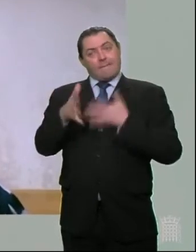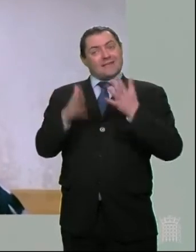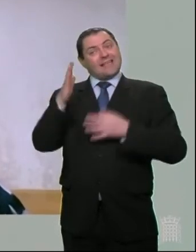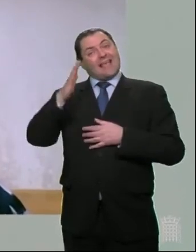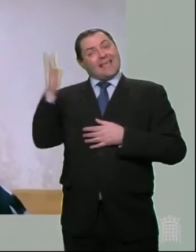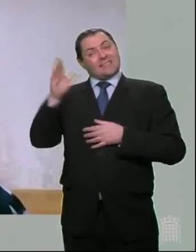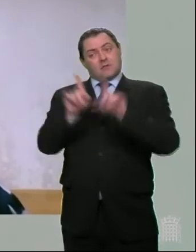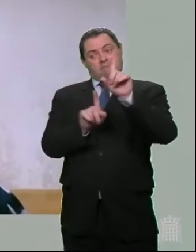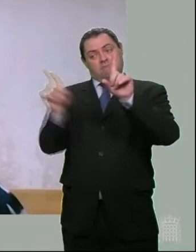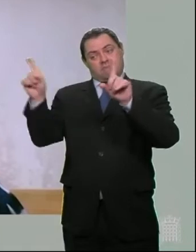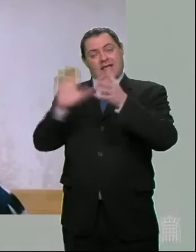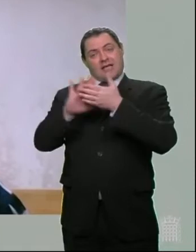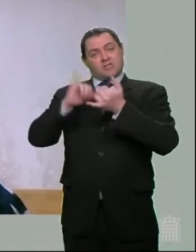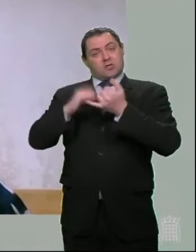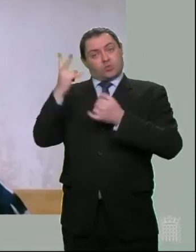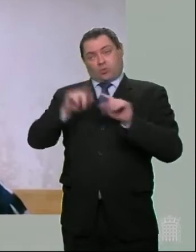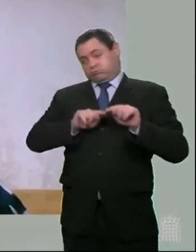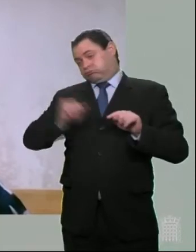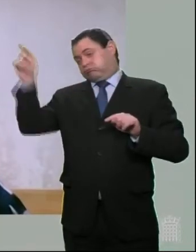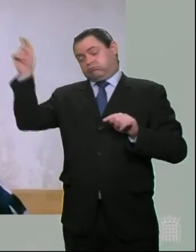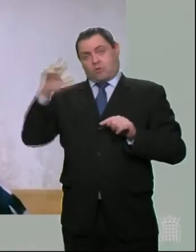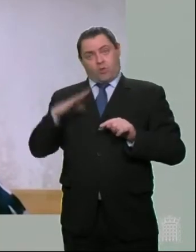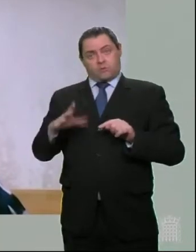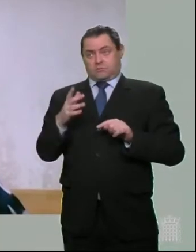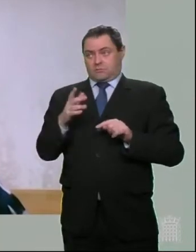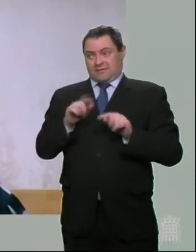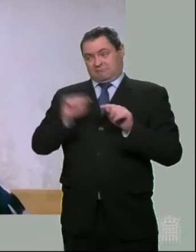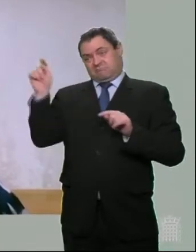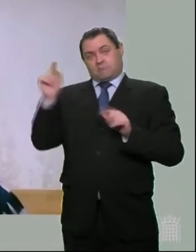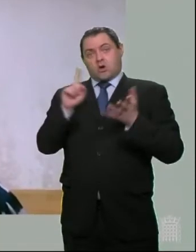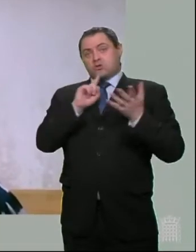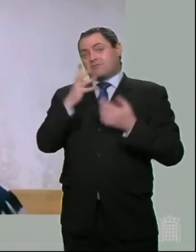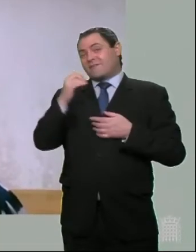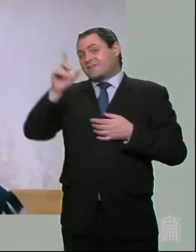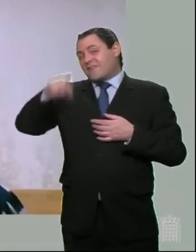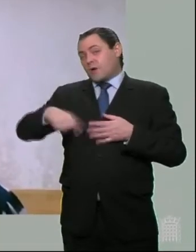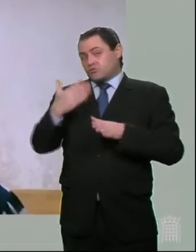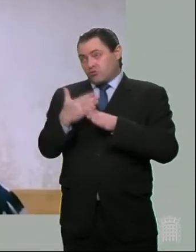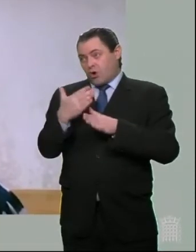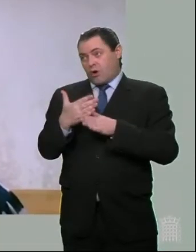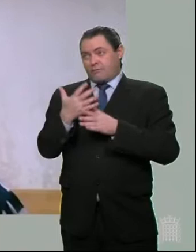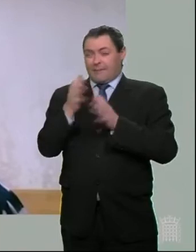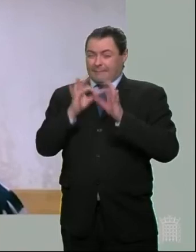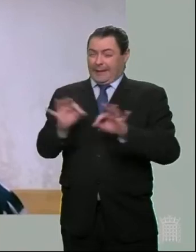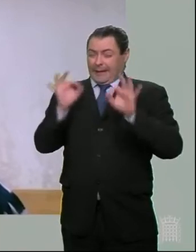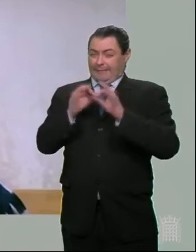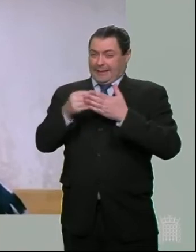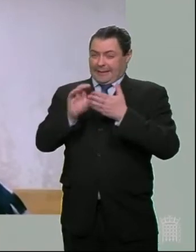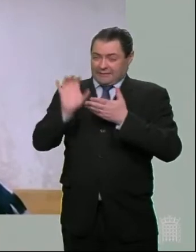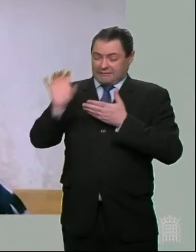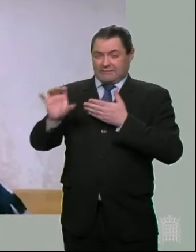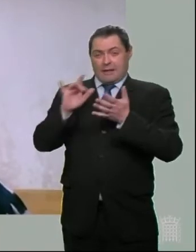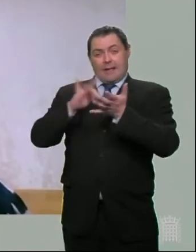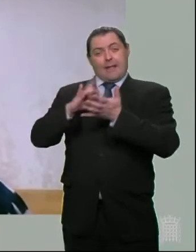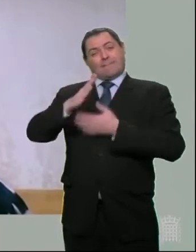of HS2 in full, creating 150,000 jobs and billions of pounds of investment in the Midlands